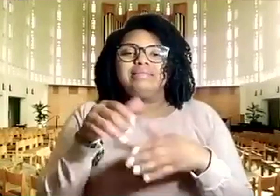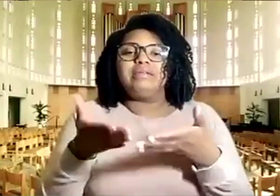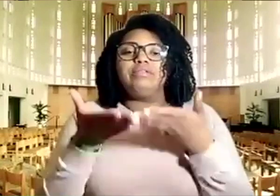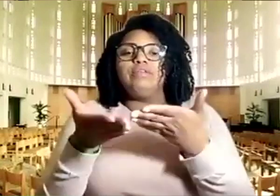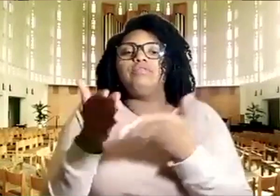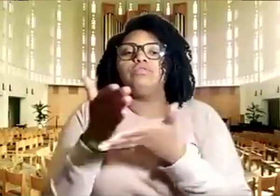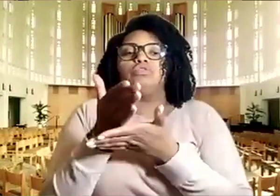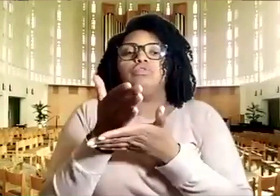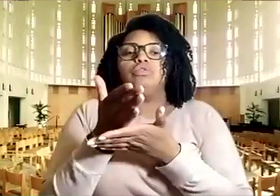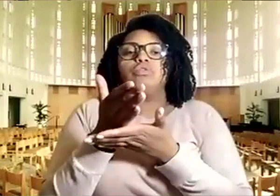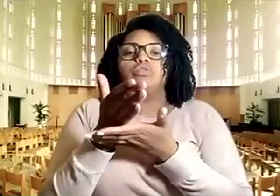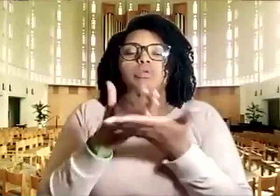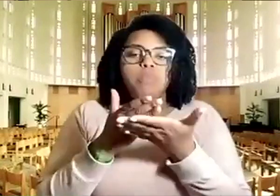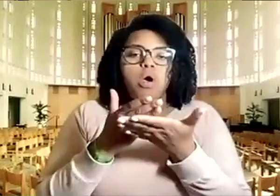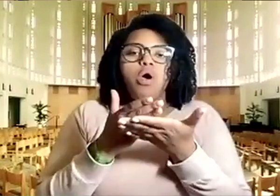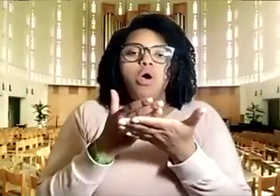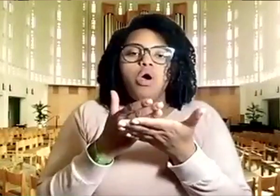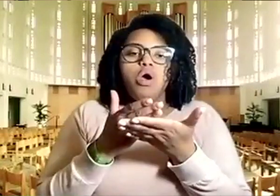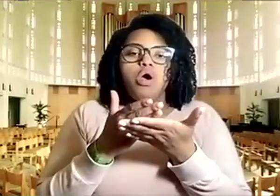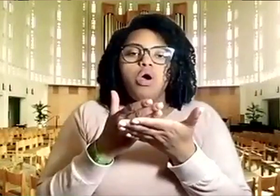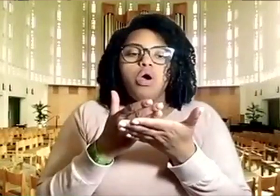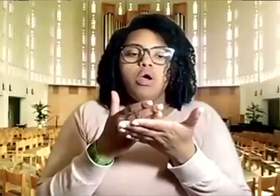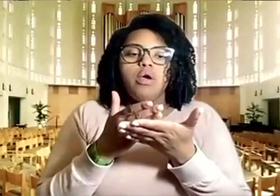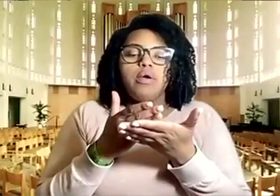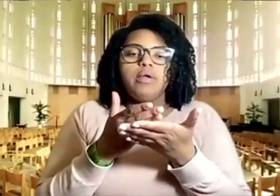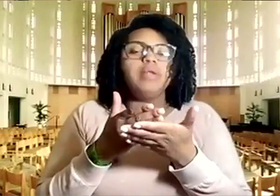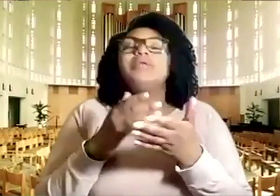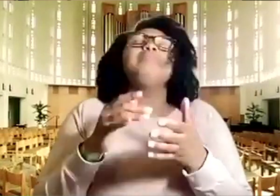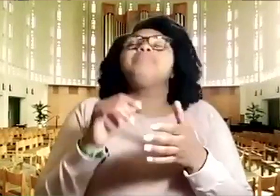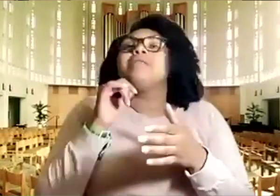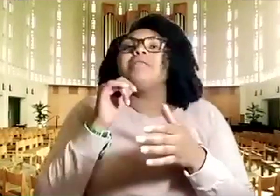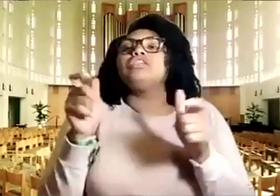or just a beginning of our work together rather than a small part.